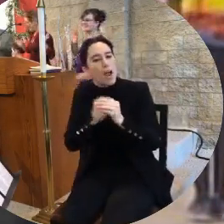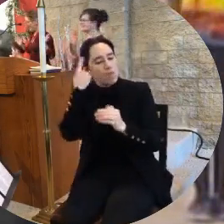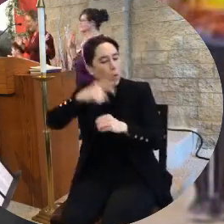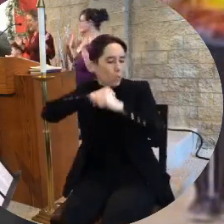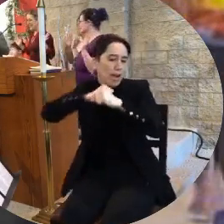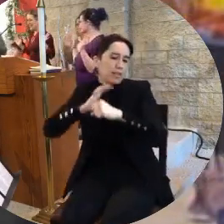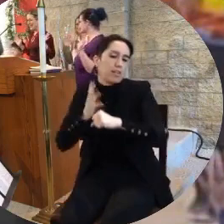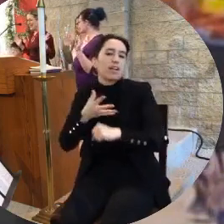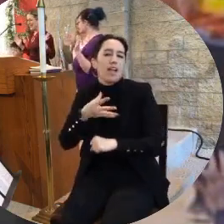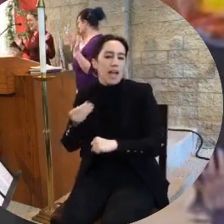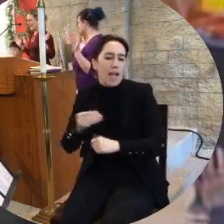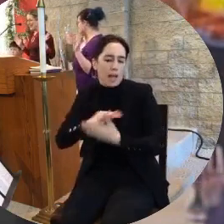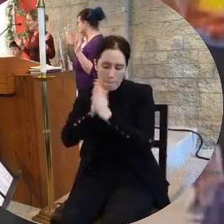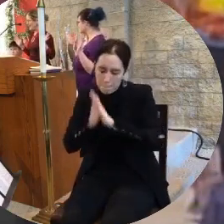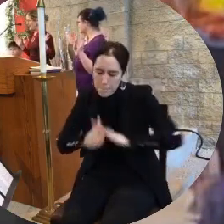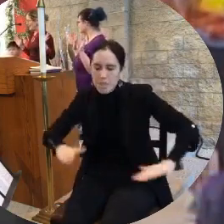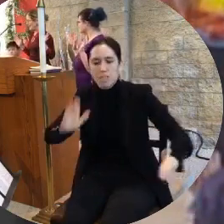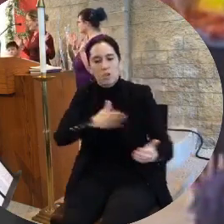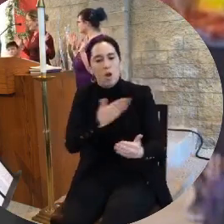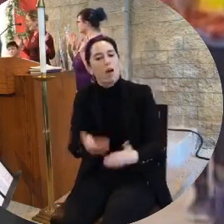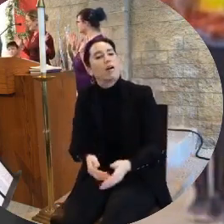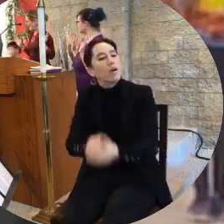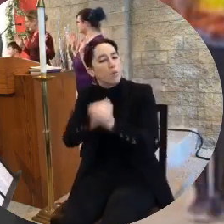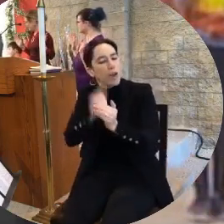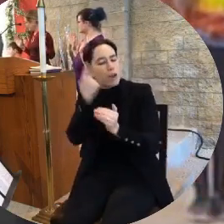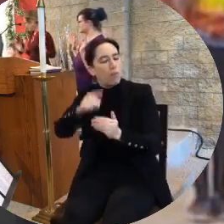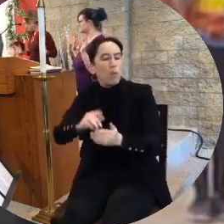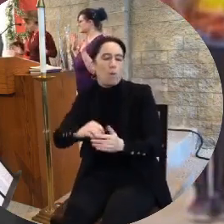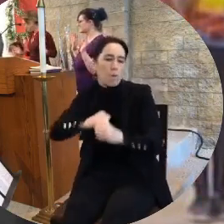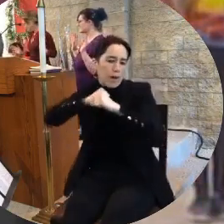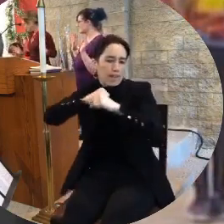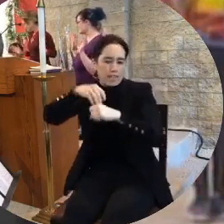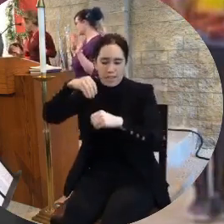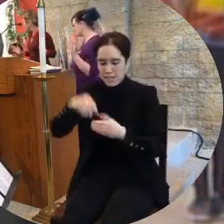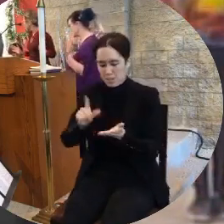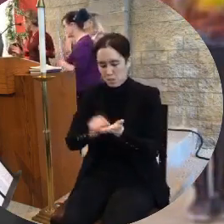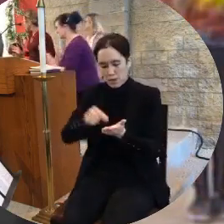peace song. The prayer for protection is printed in your order of service. We've changed that